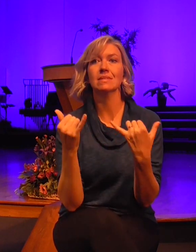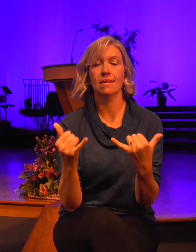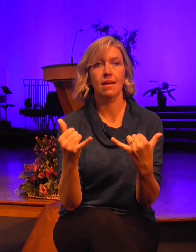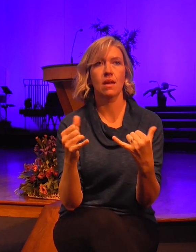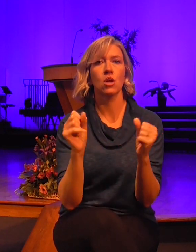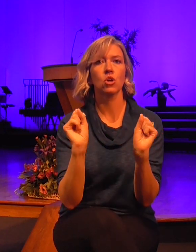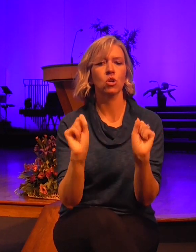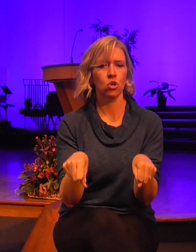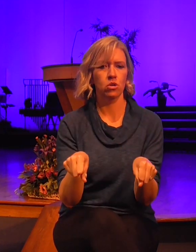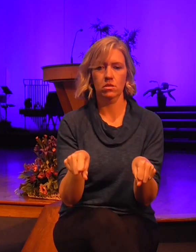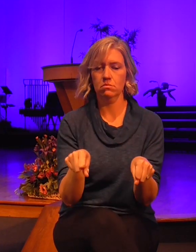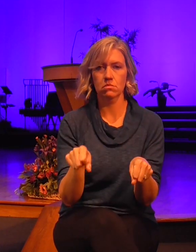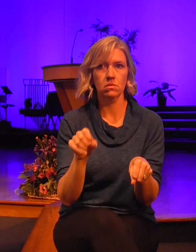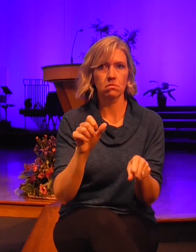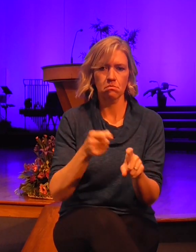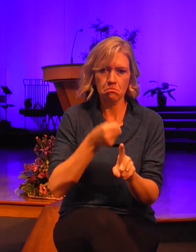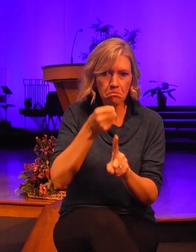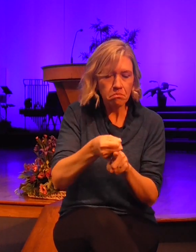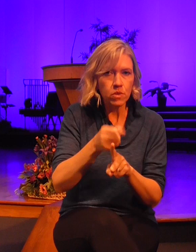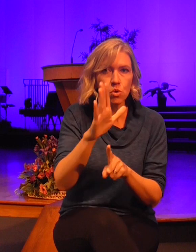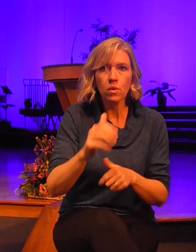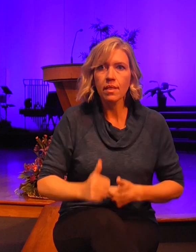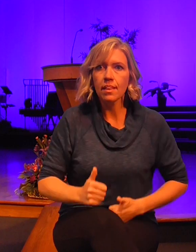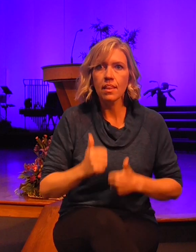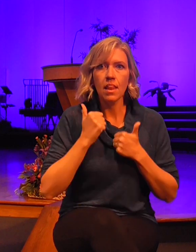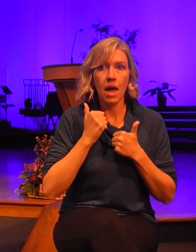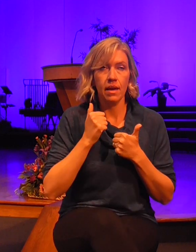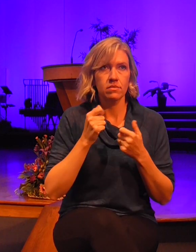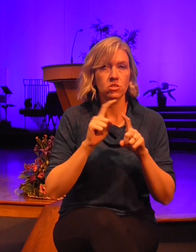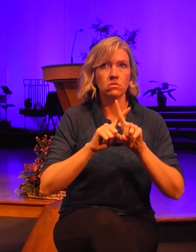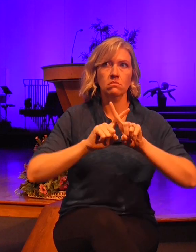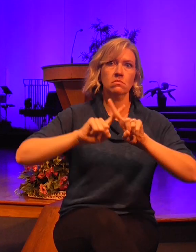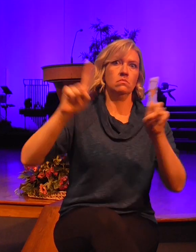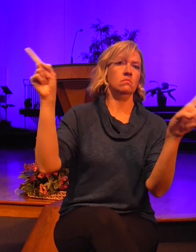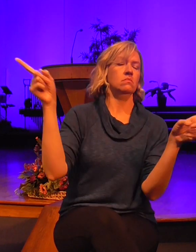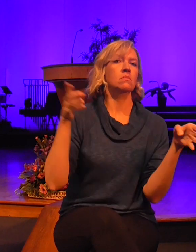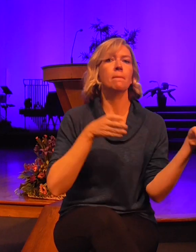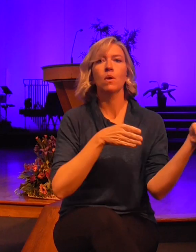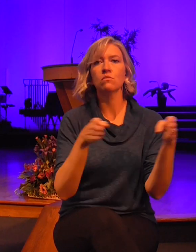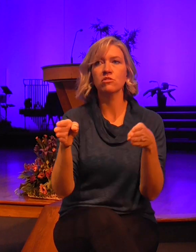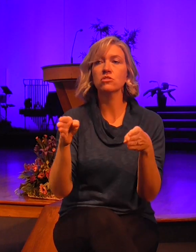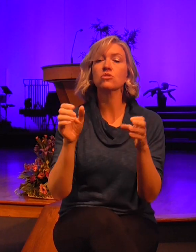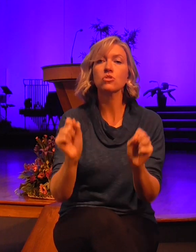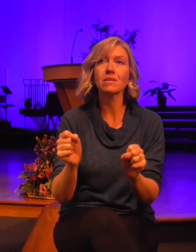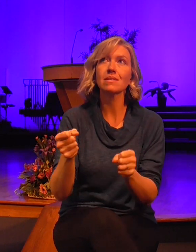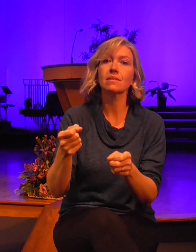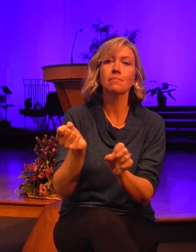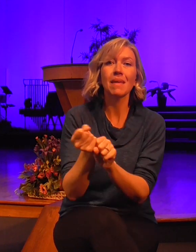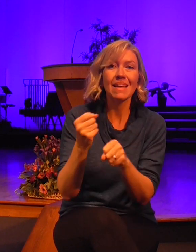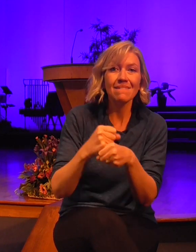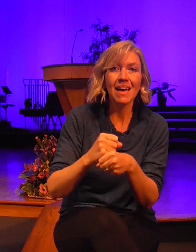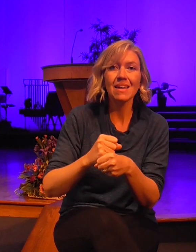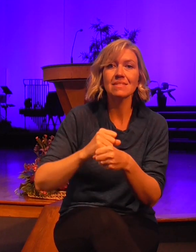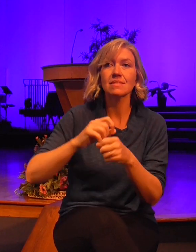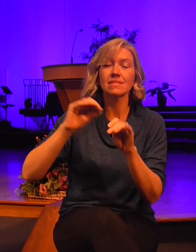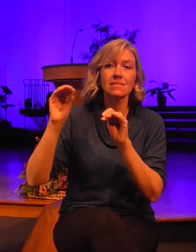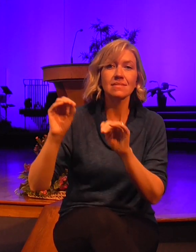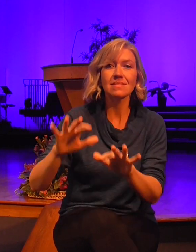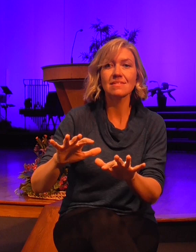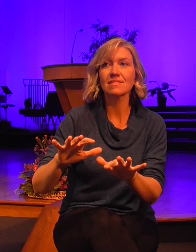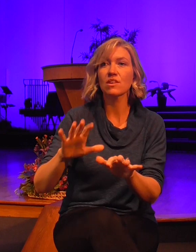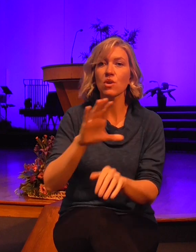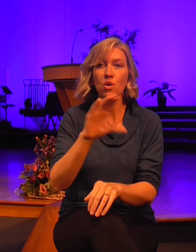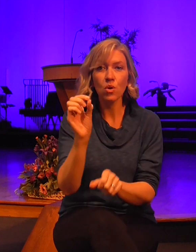life into such a motion that it can manifest and co-create just what your heart